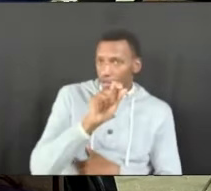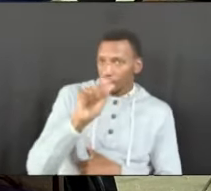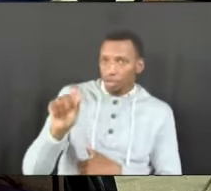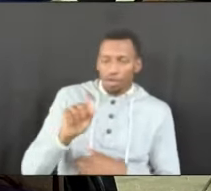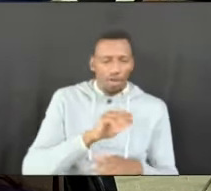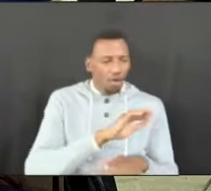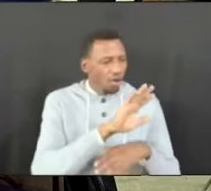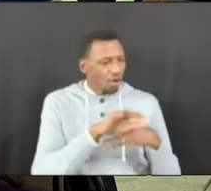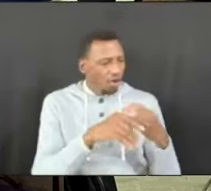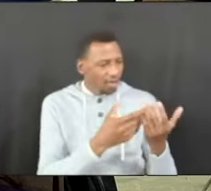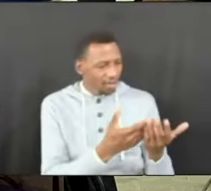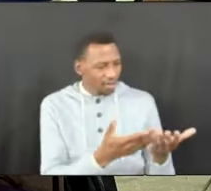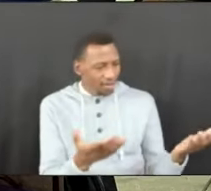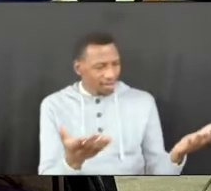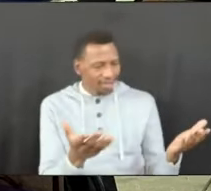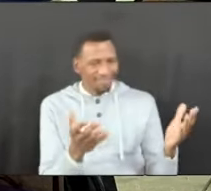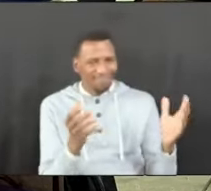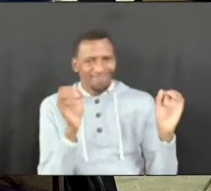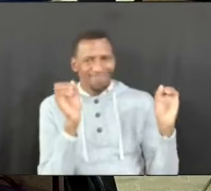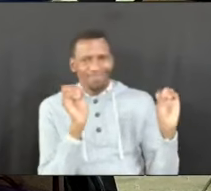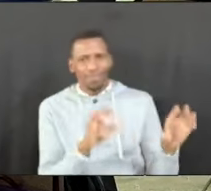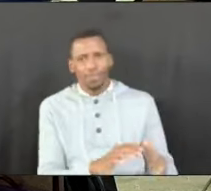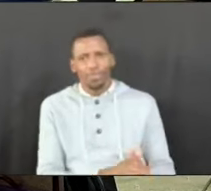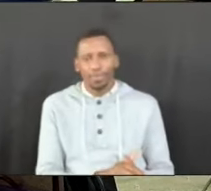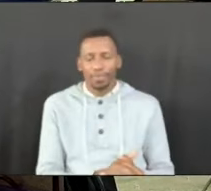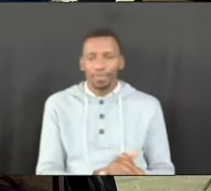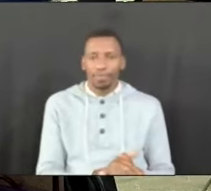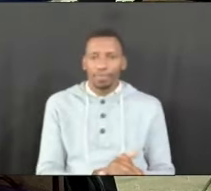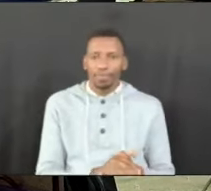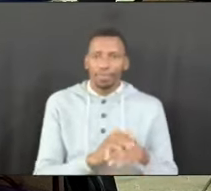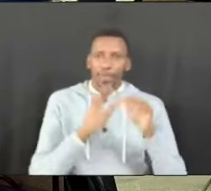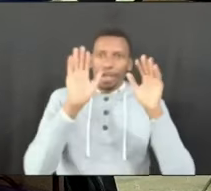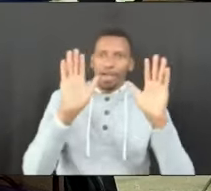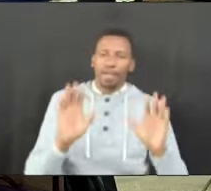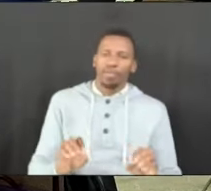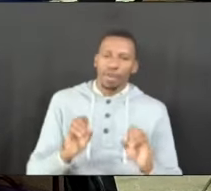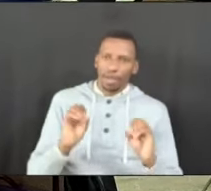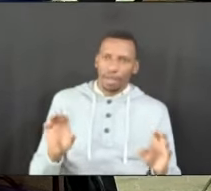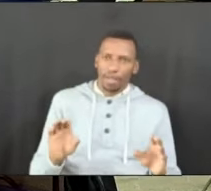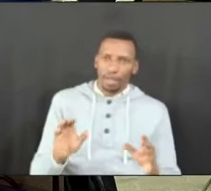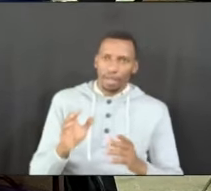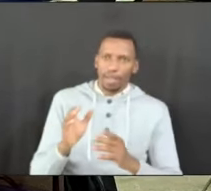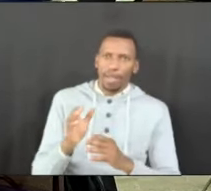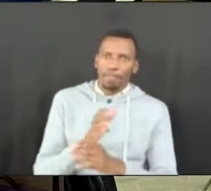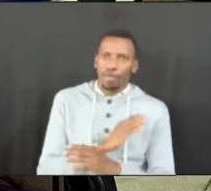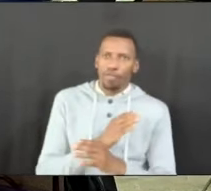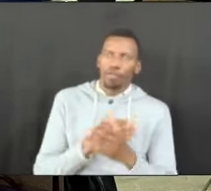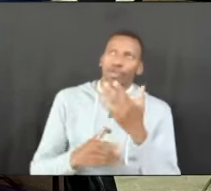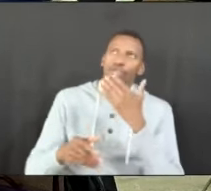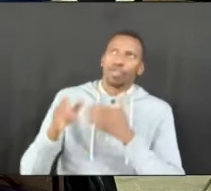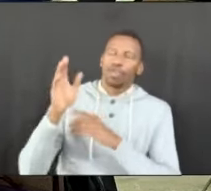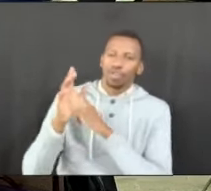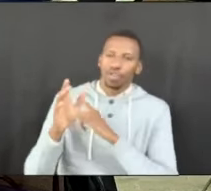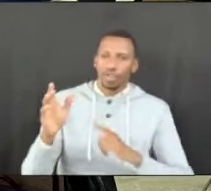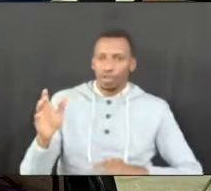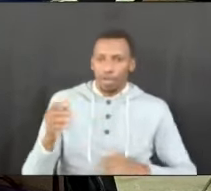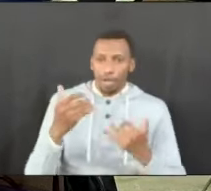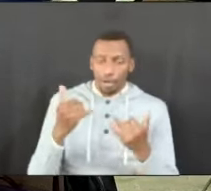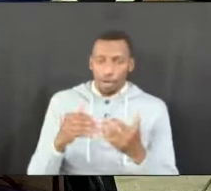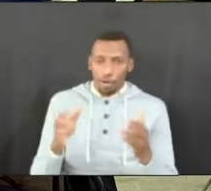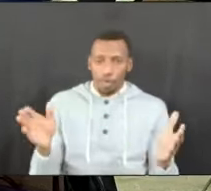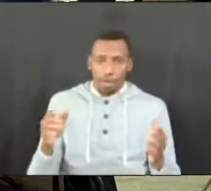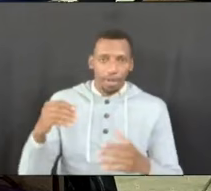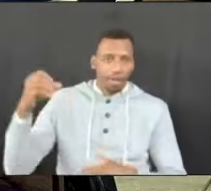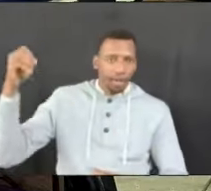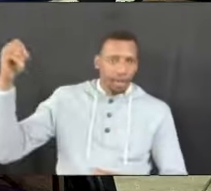like nothing. They are meaningless in the eyes, before the eyes of our Savior. I want to go to Revelation chapter